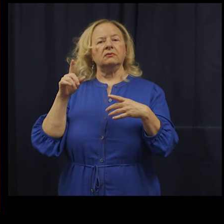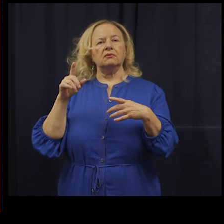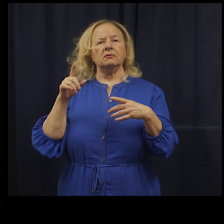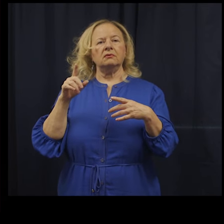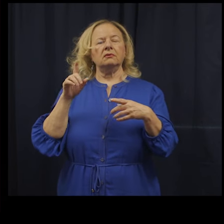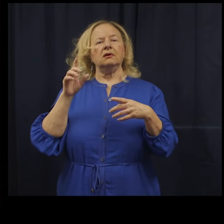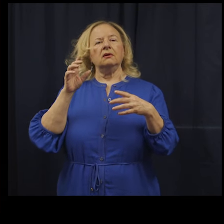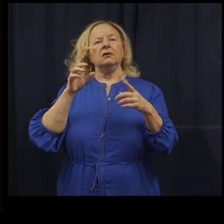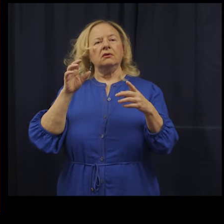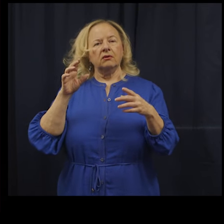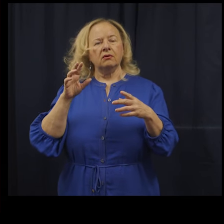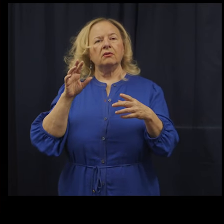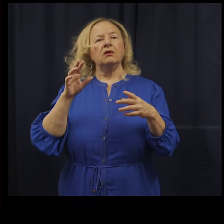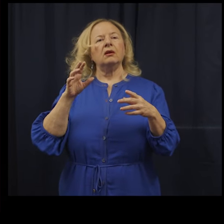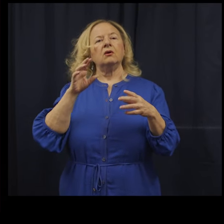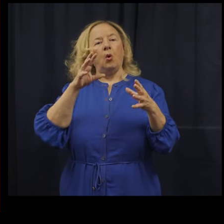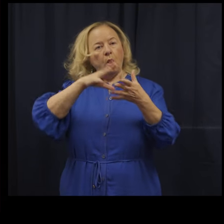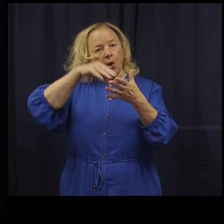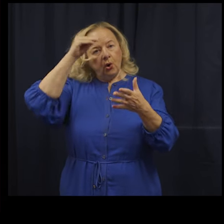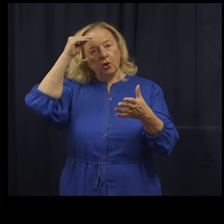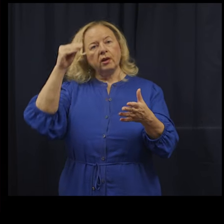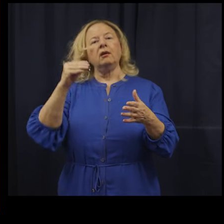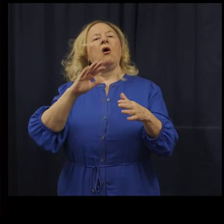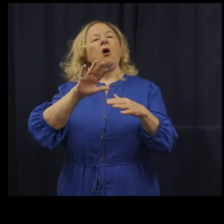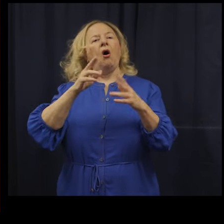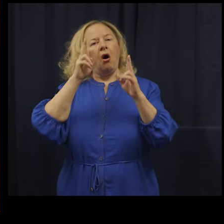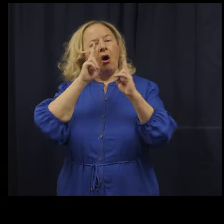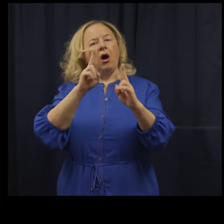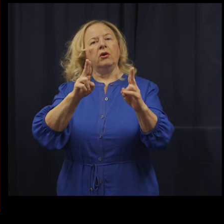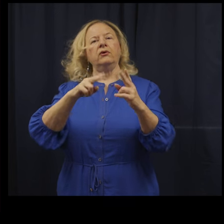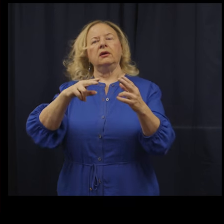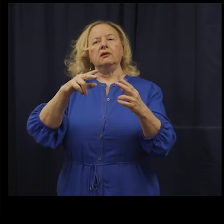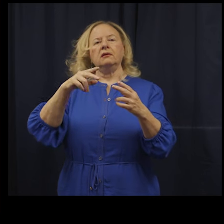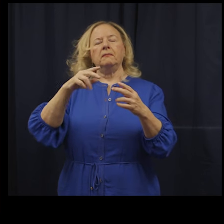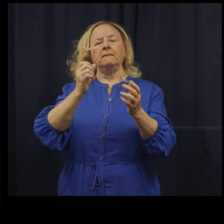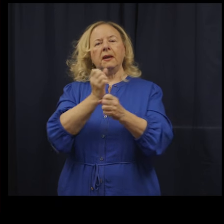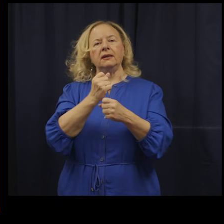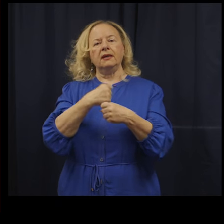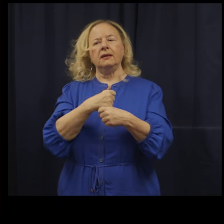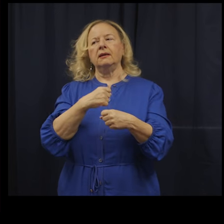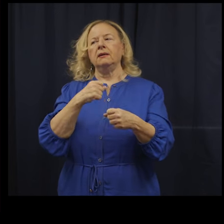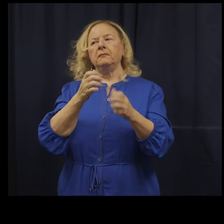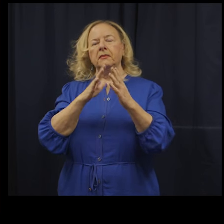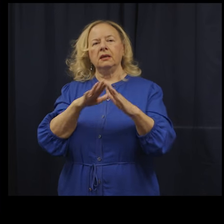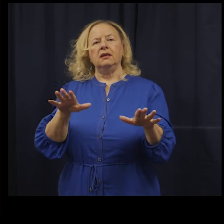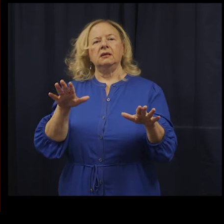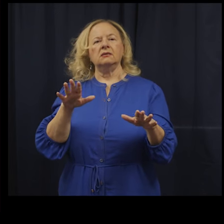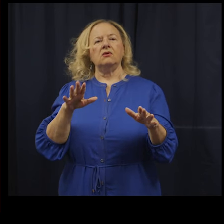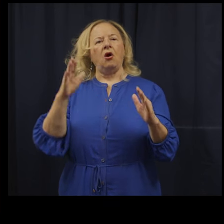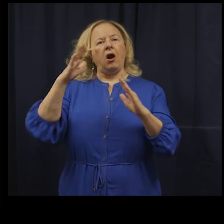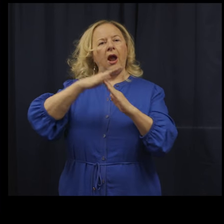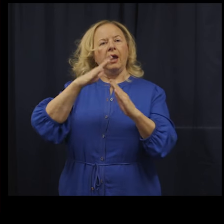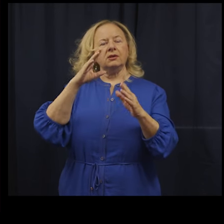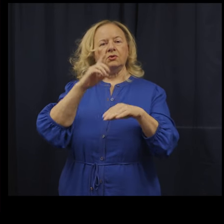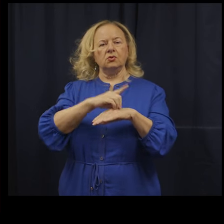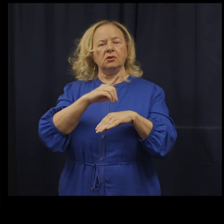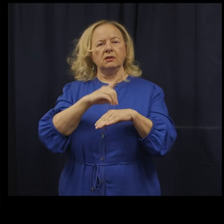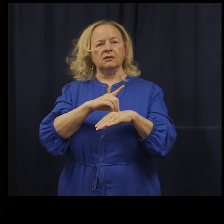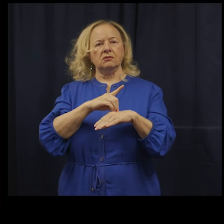And that is the whole Torah. Go and learn it. Honoring one another, doing acts of kindness, and making peace. These are our highest duties.